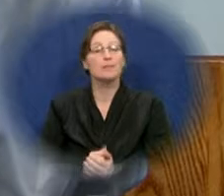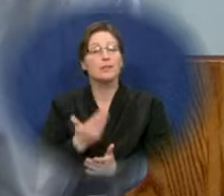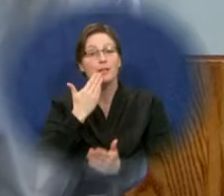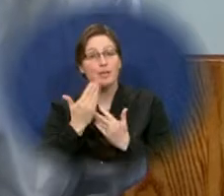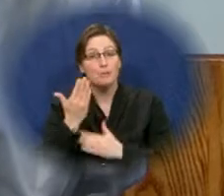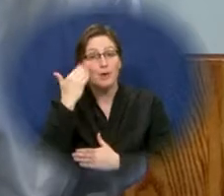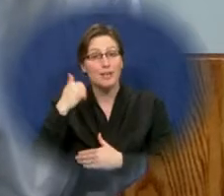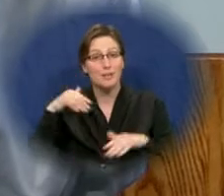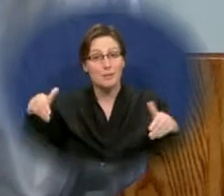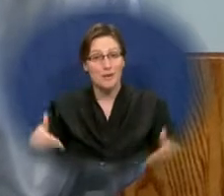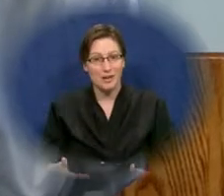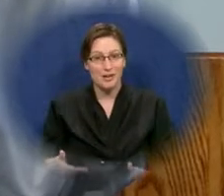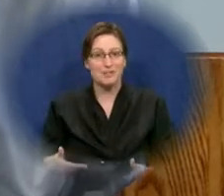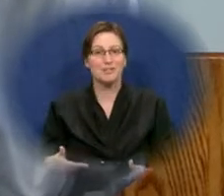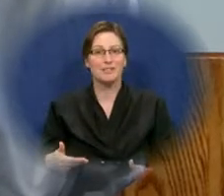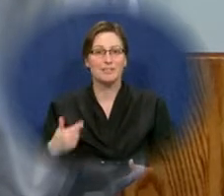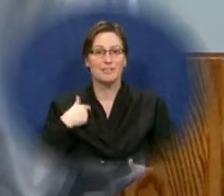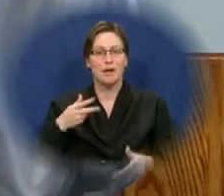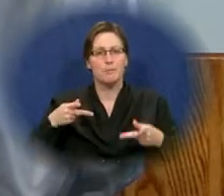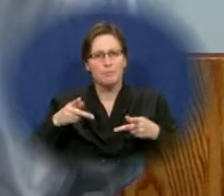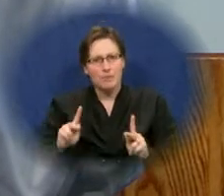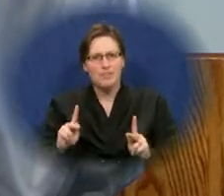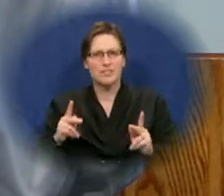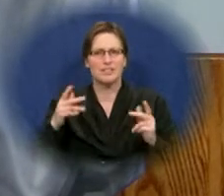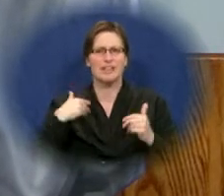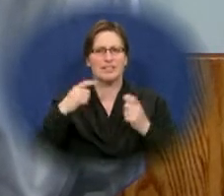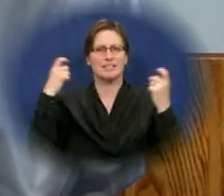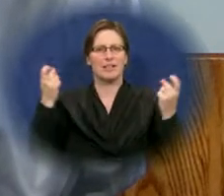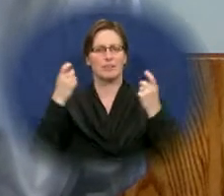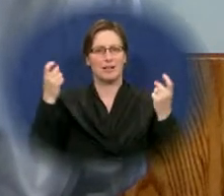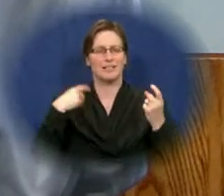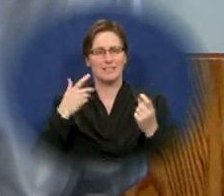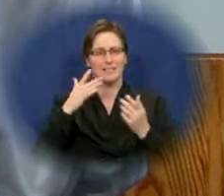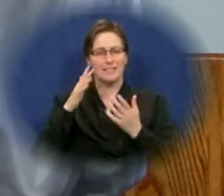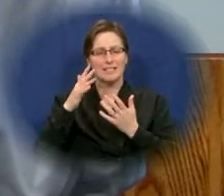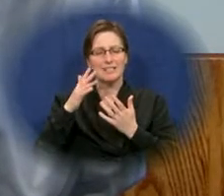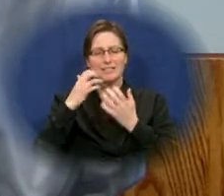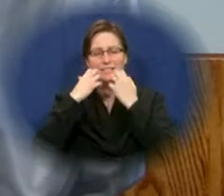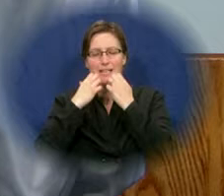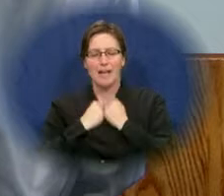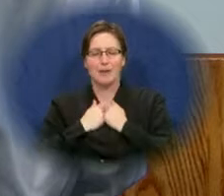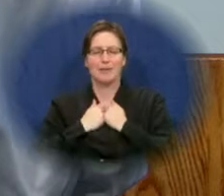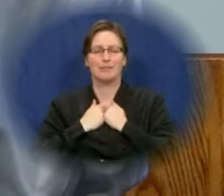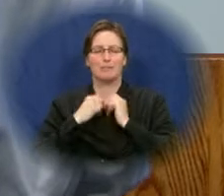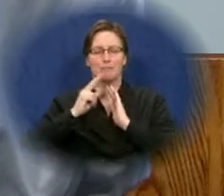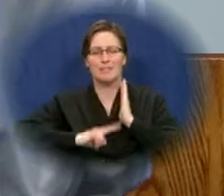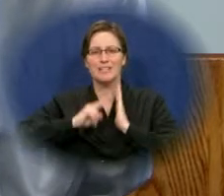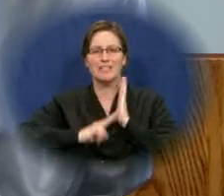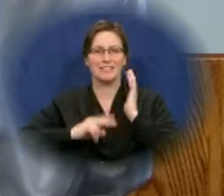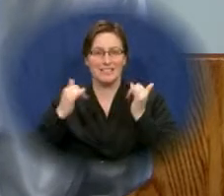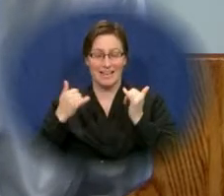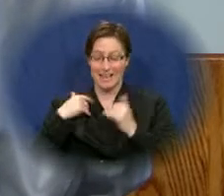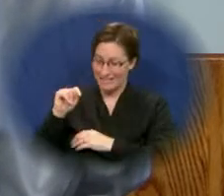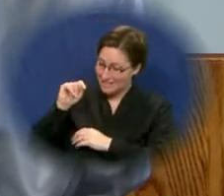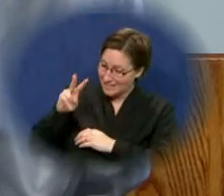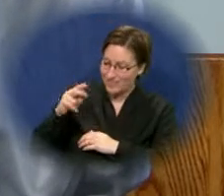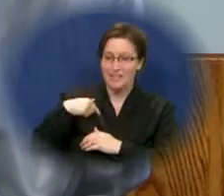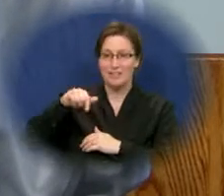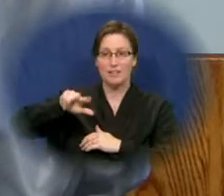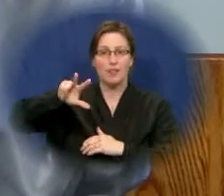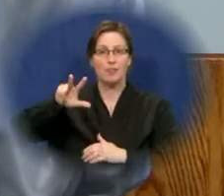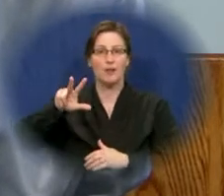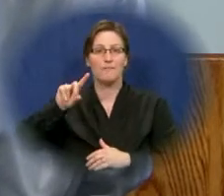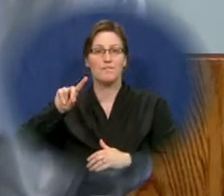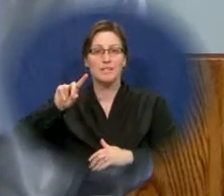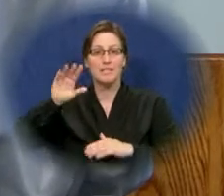and welcome as we are privileged to celebrate this sacred liturgy this morning on television on this 31st